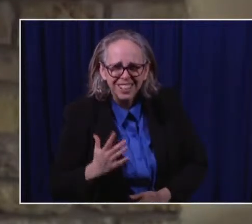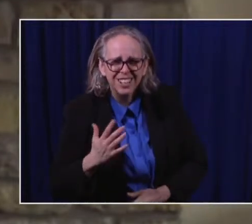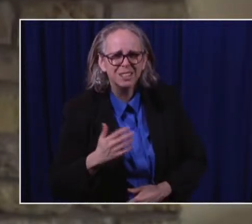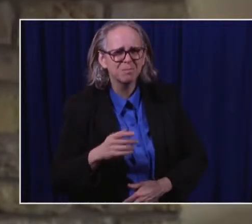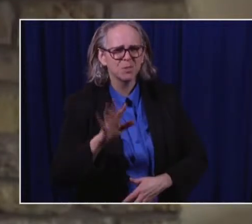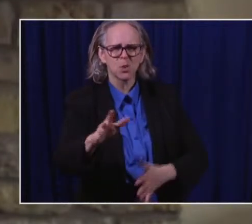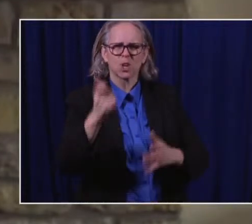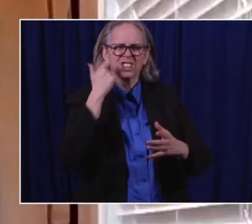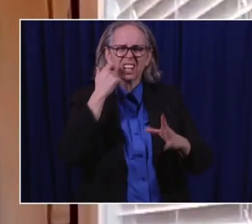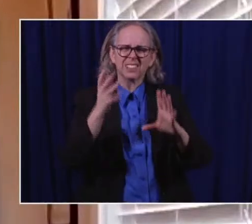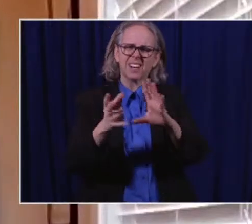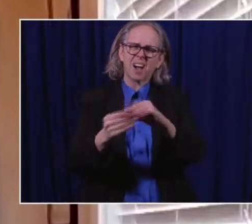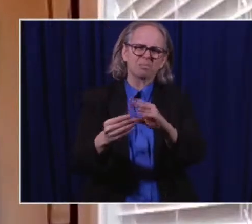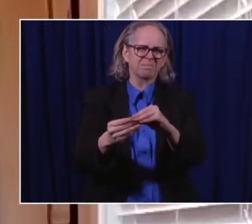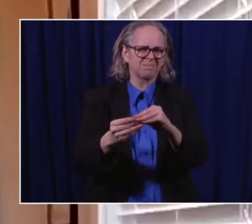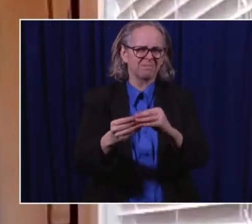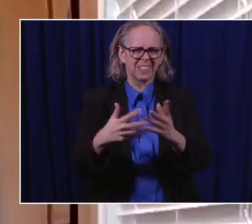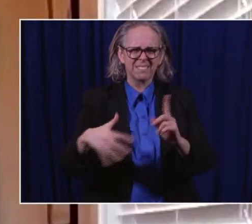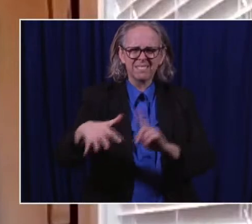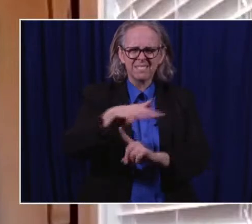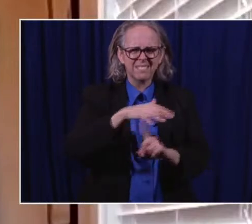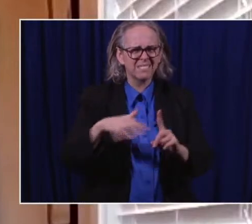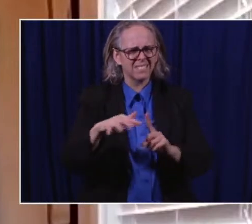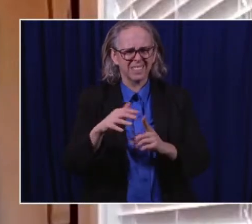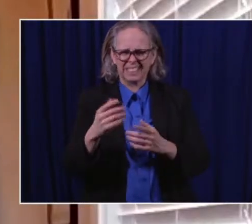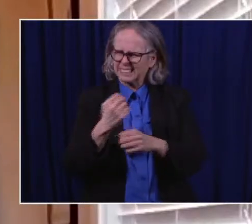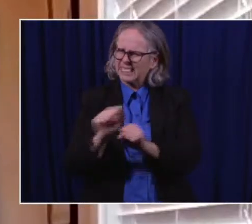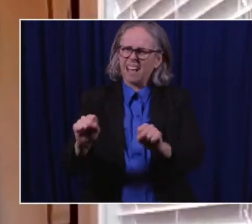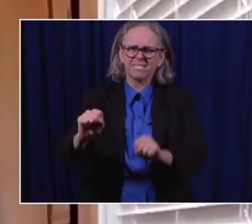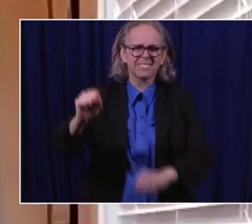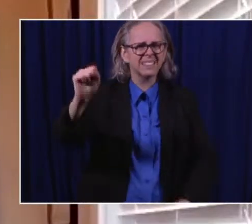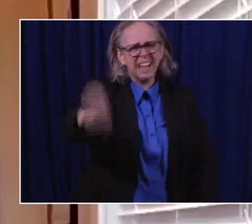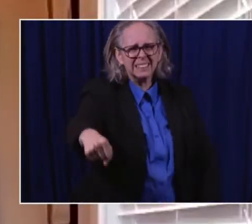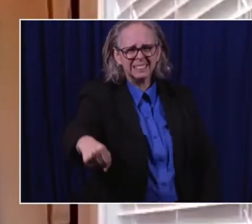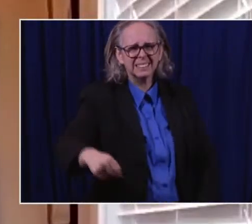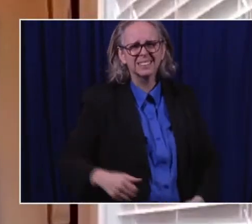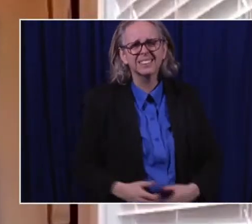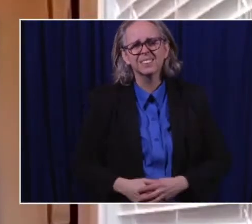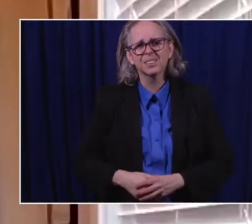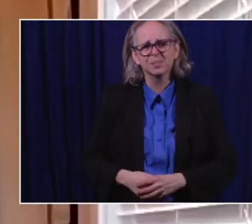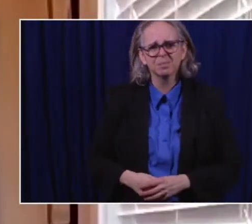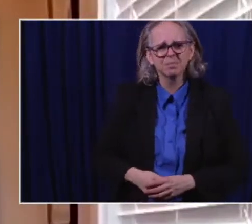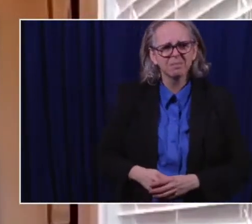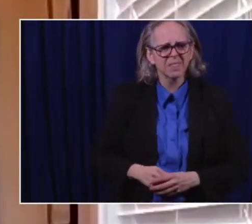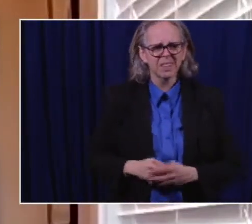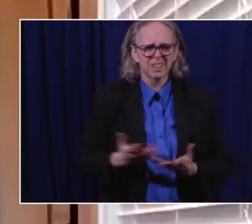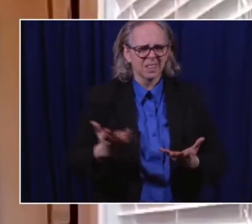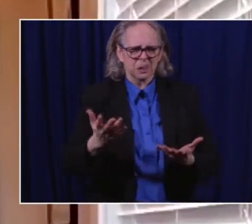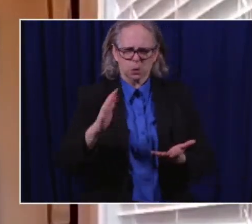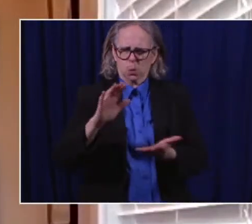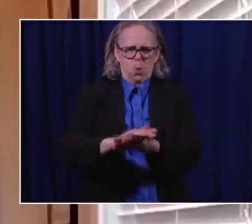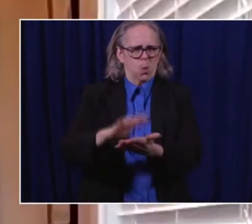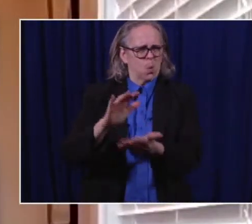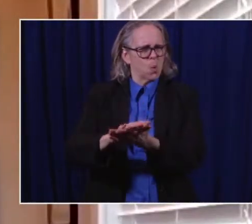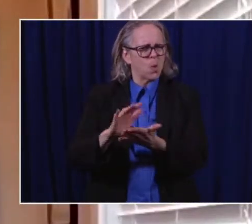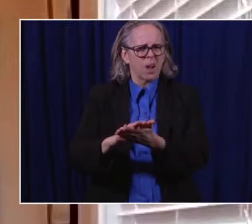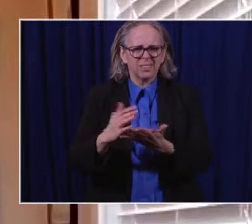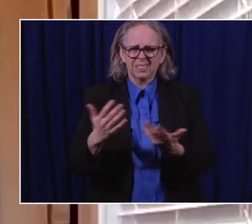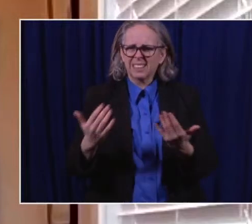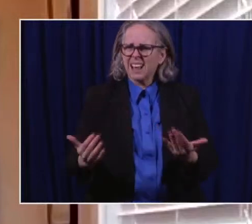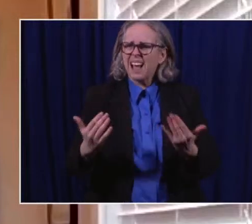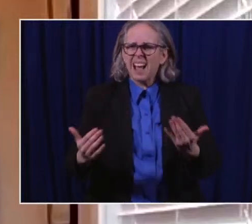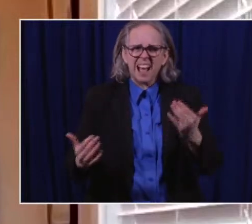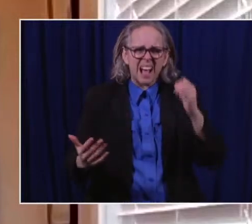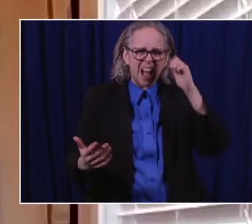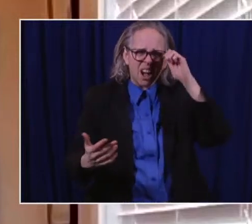the environment. Schools now have become our second clear example of the impact, the power of